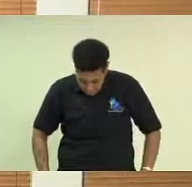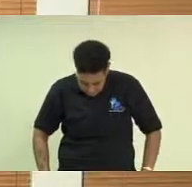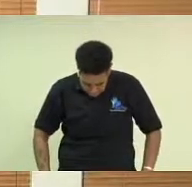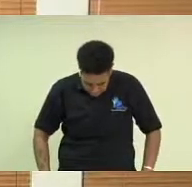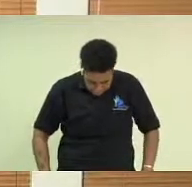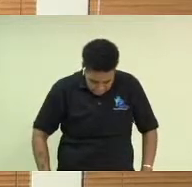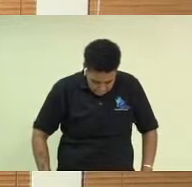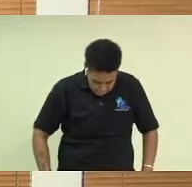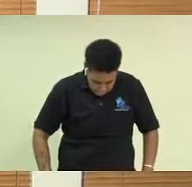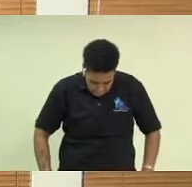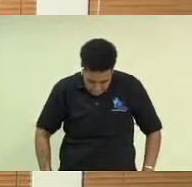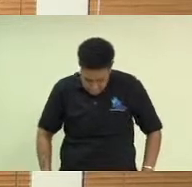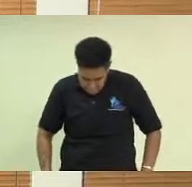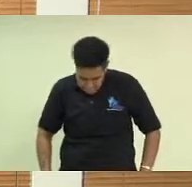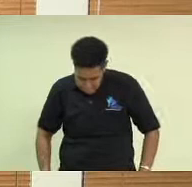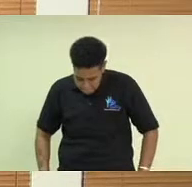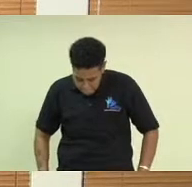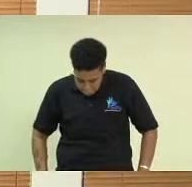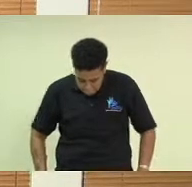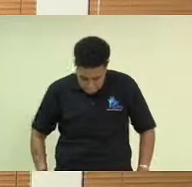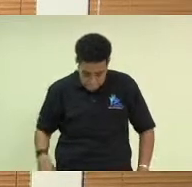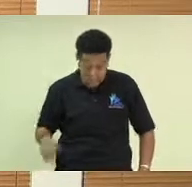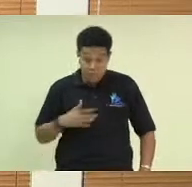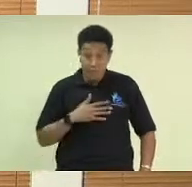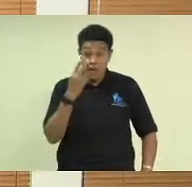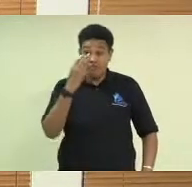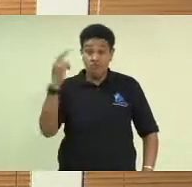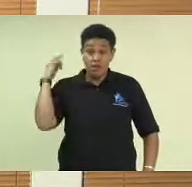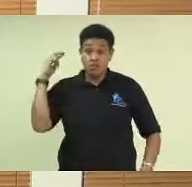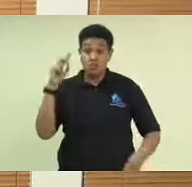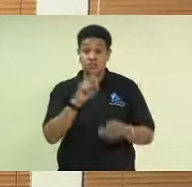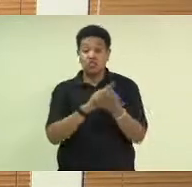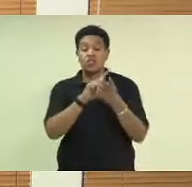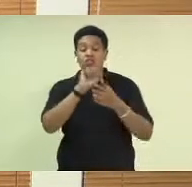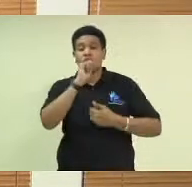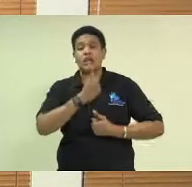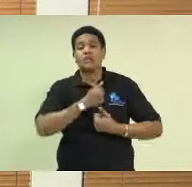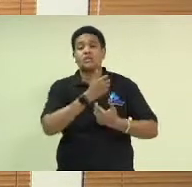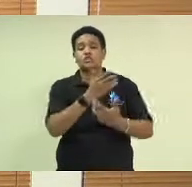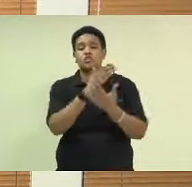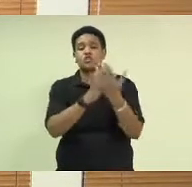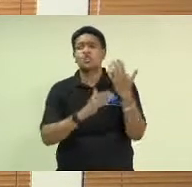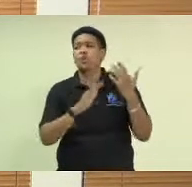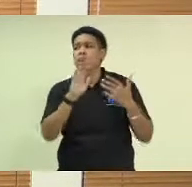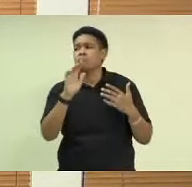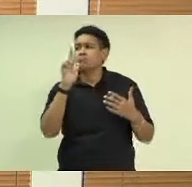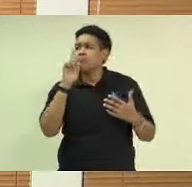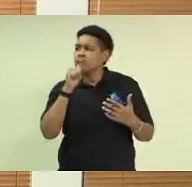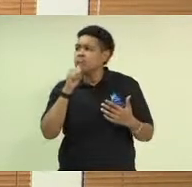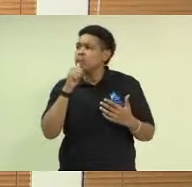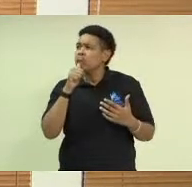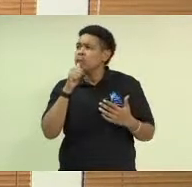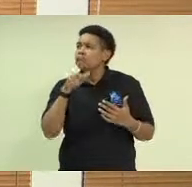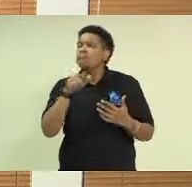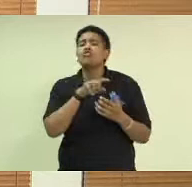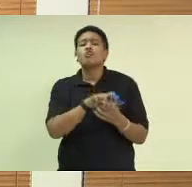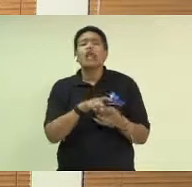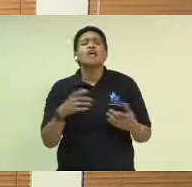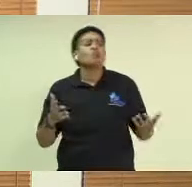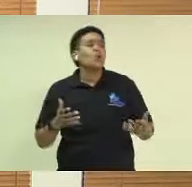recollection is that the doctors that were expressing some disappointment was as it relates